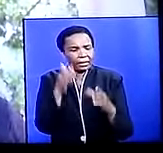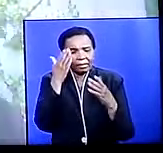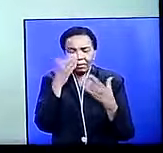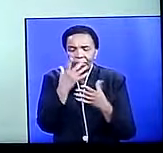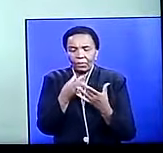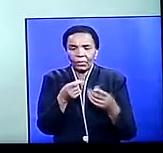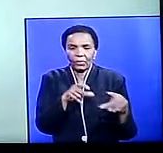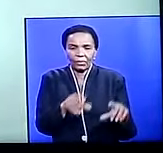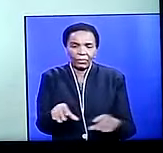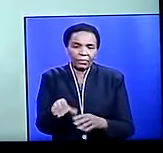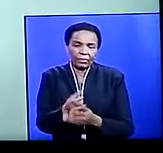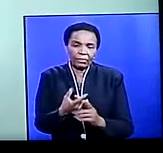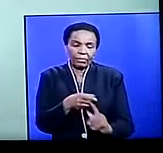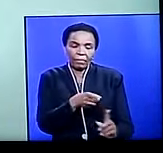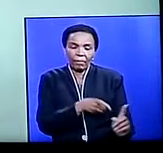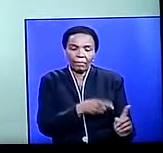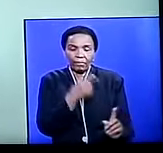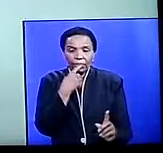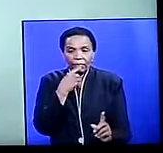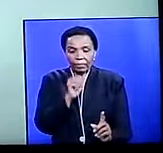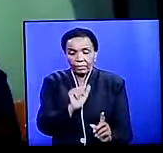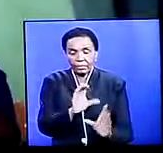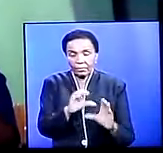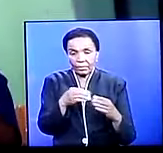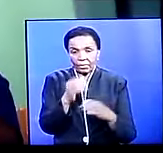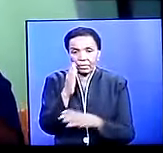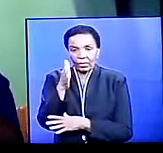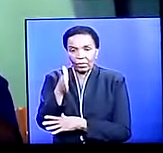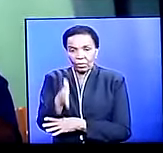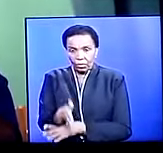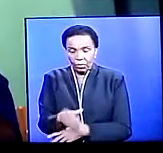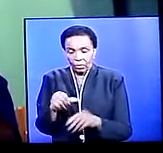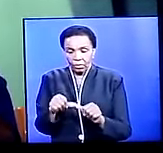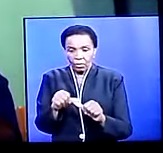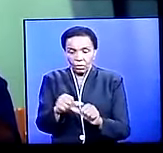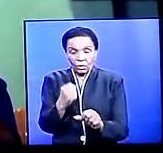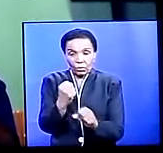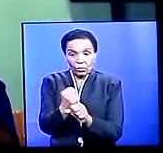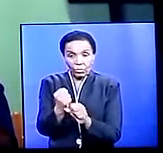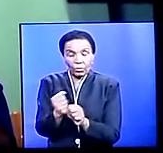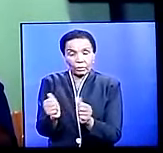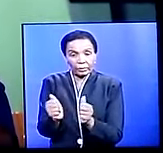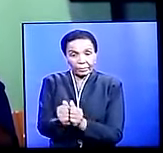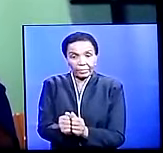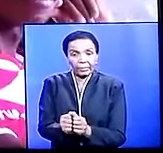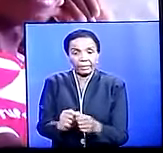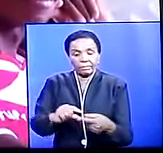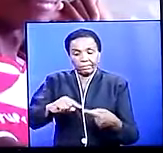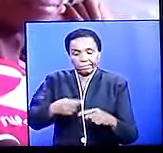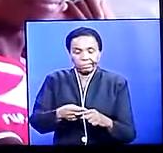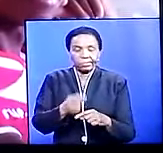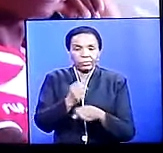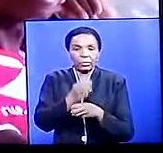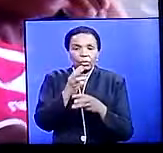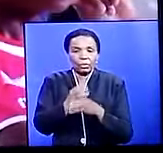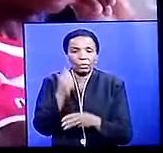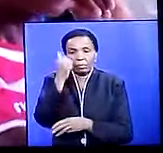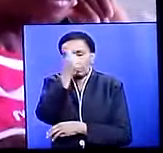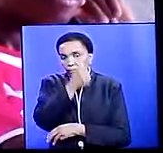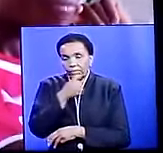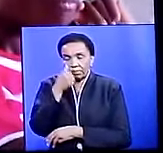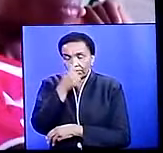do. Chakandura further said his company is determined to continue spreading the sports injury course across the whole of the